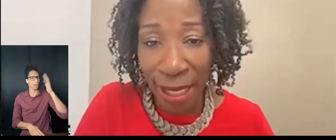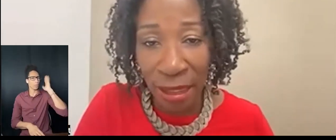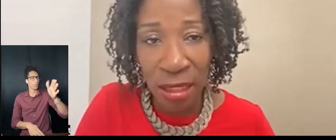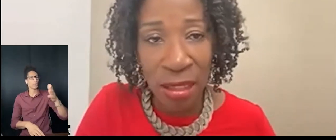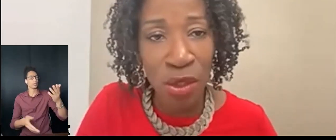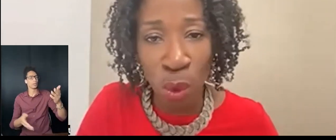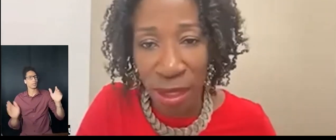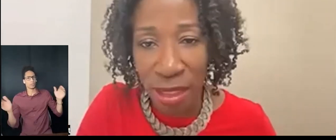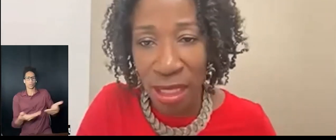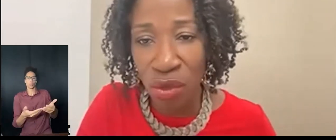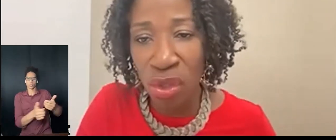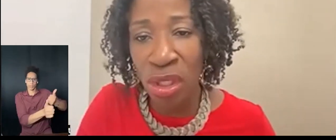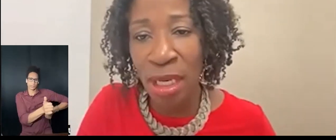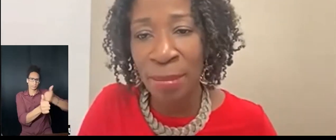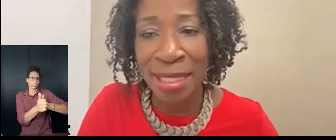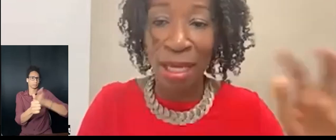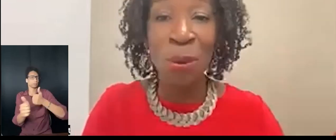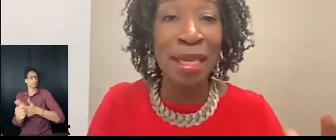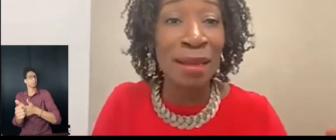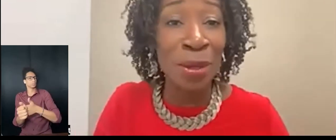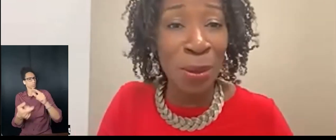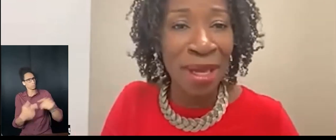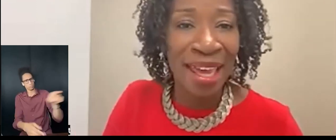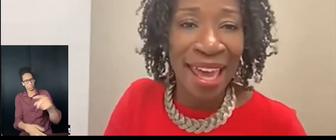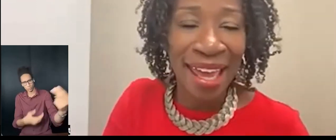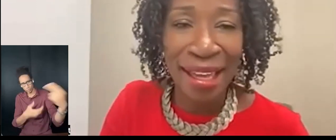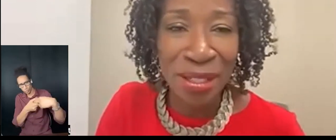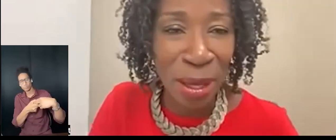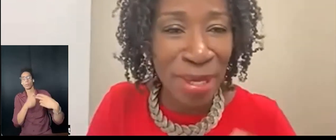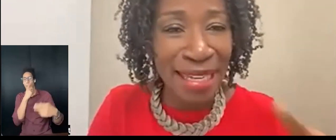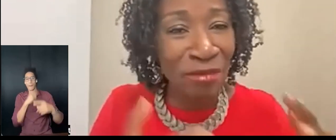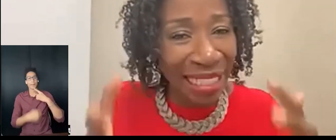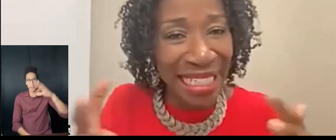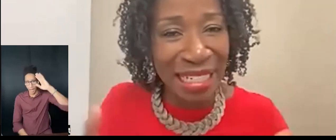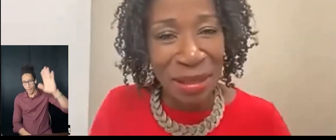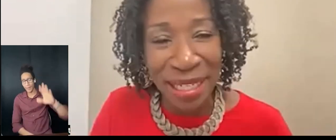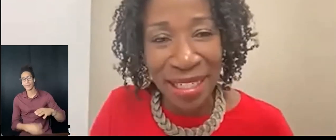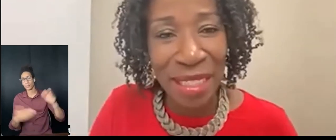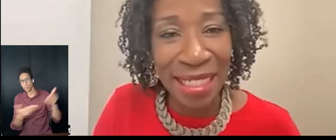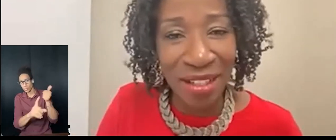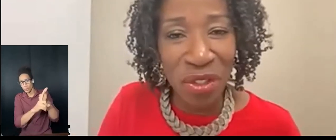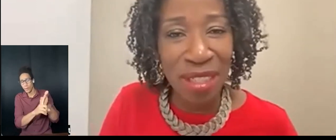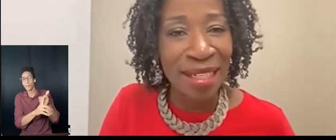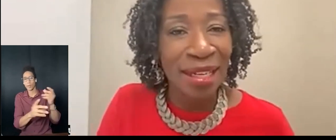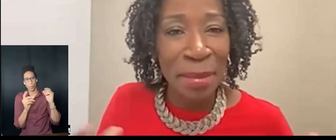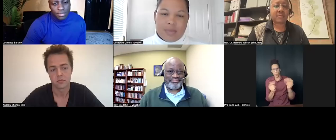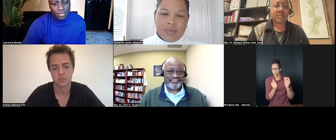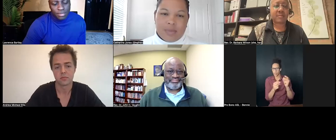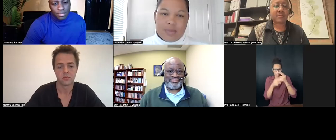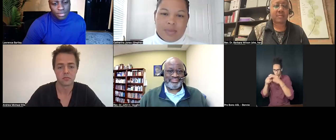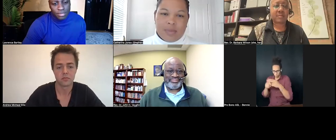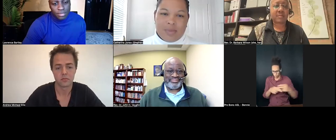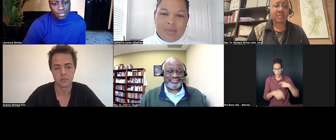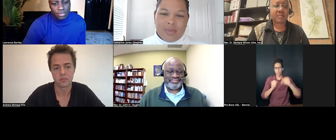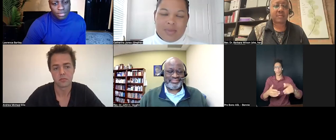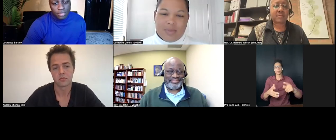our panelists to join the discussion, to say a quick hello, and so that we can really get into the meat of the discussion. My